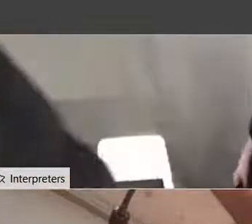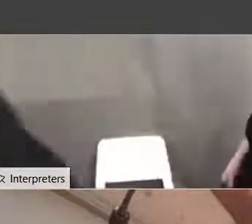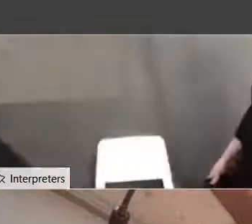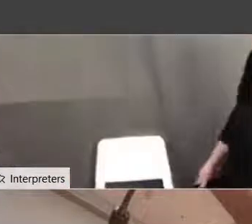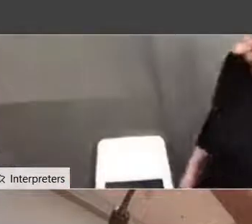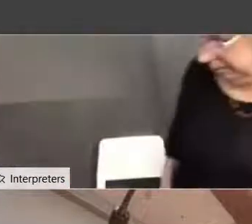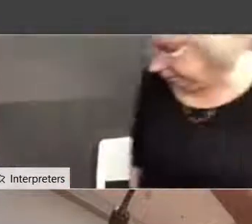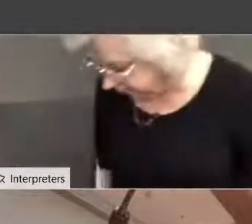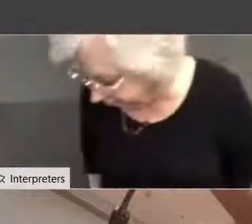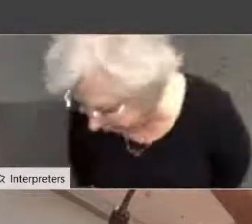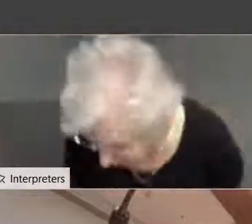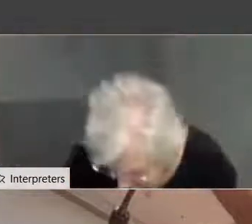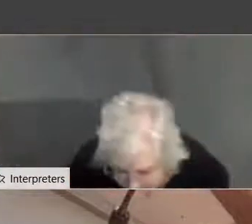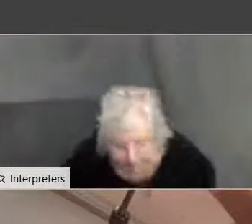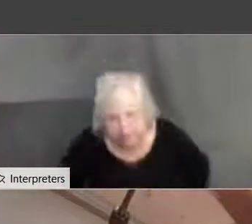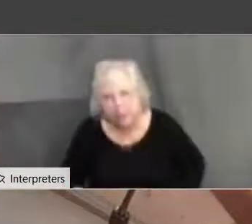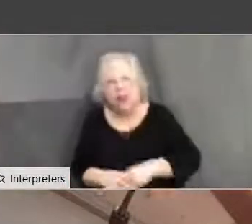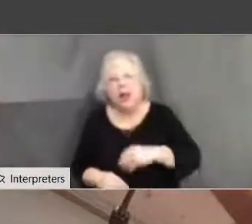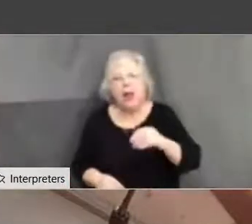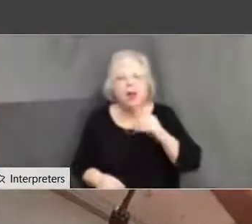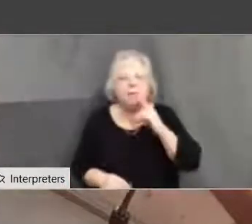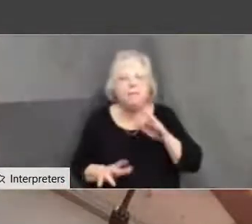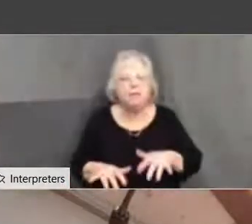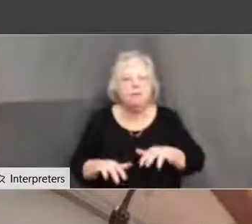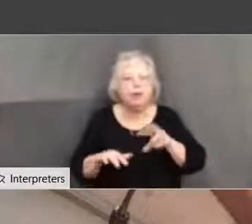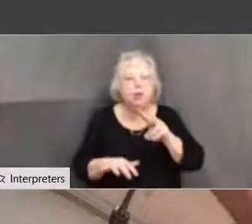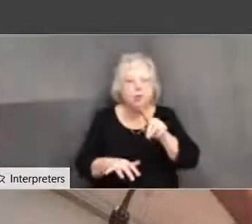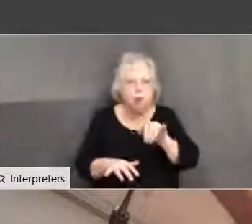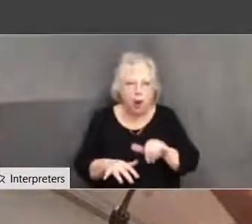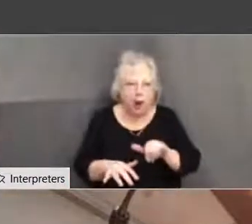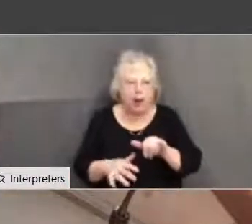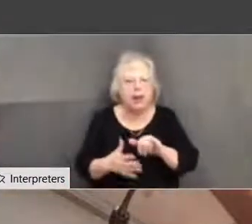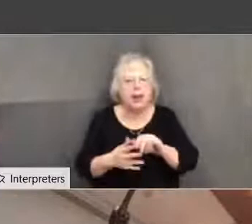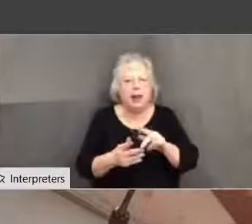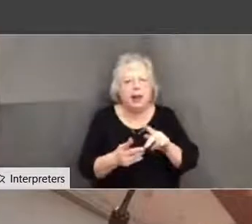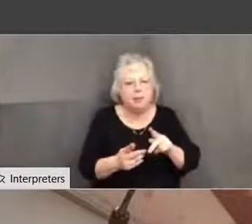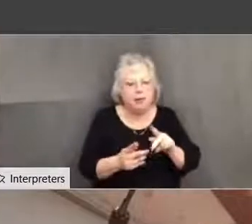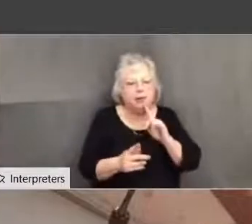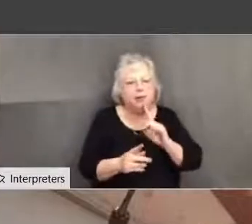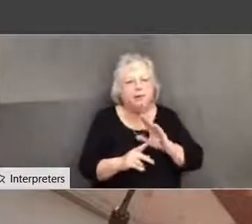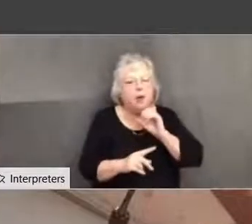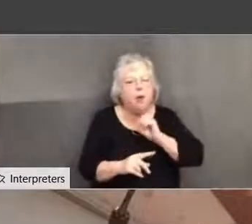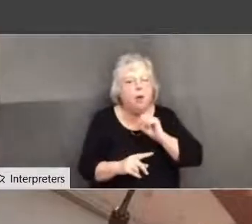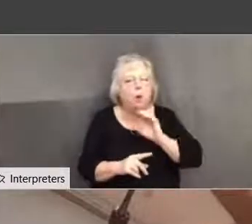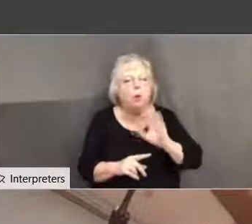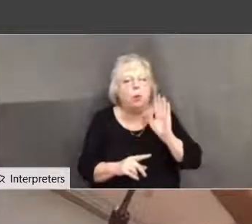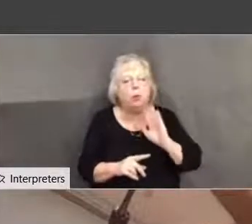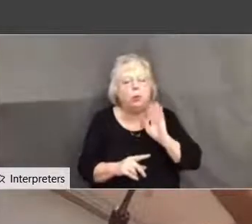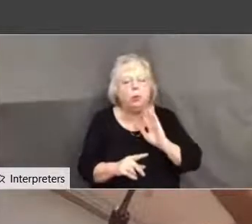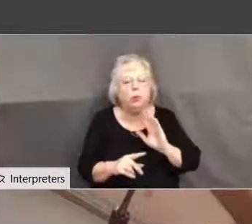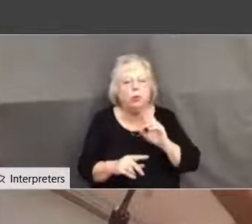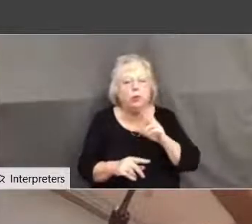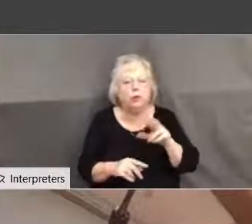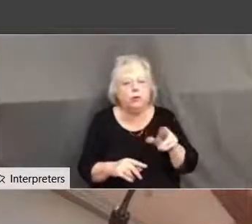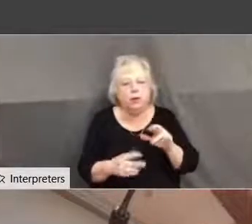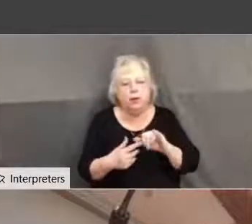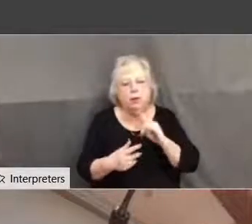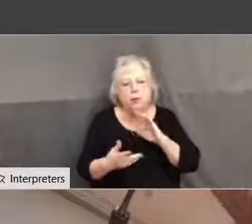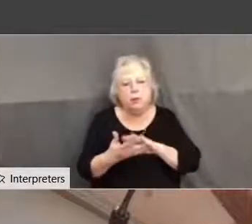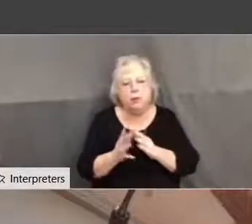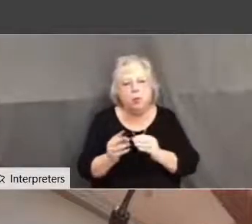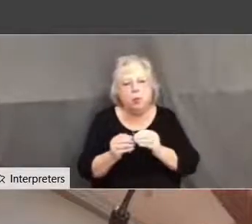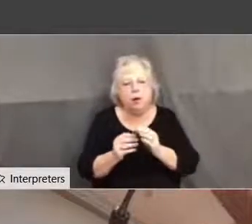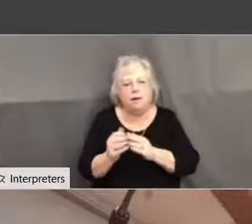old restroom was located. So it'll definitely bring it out of the floodway, and it'll bring it more convenient to the playground and the pavilion